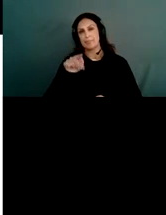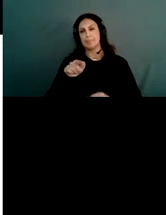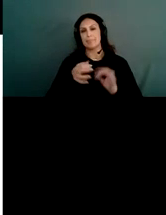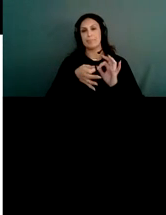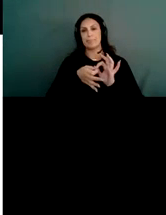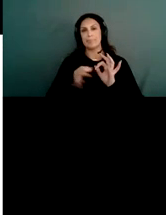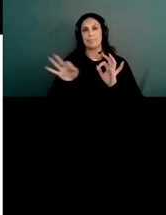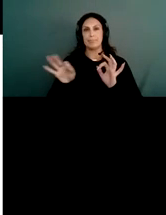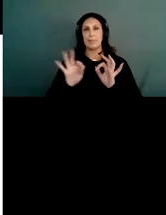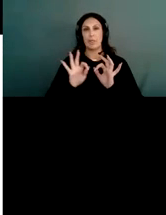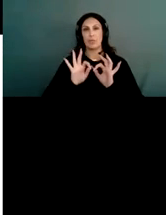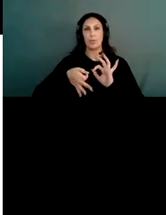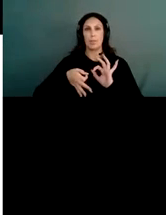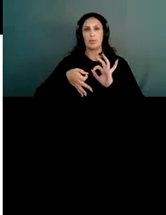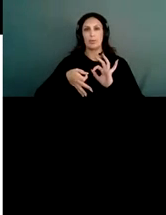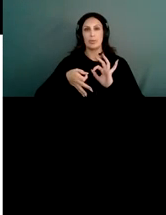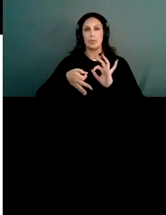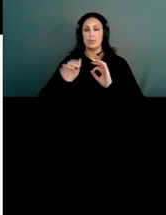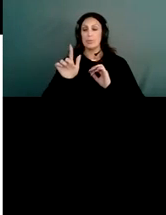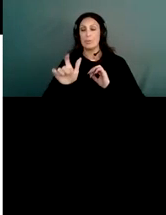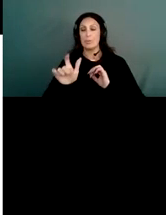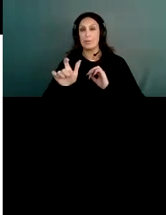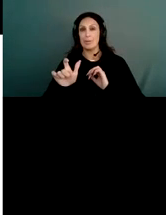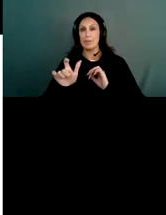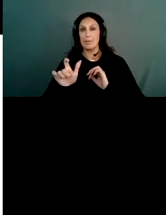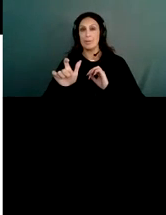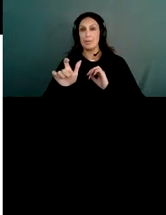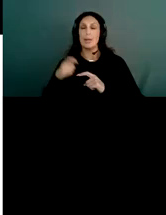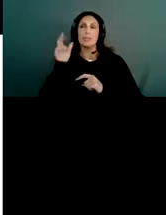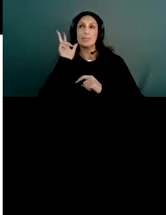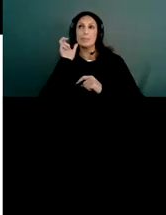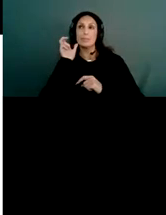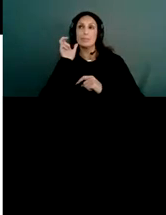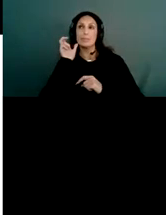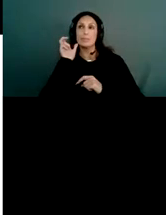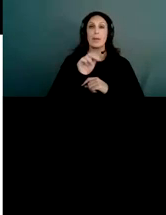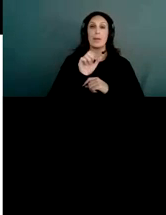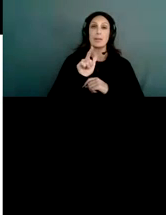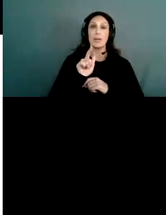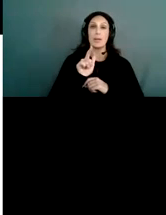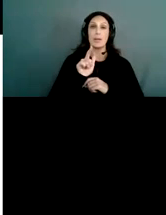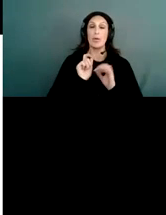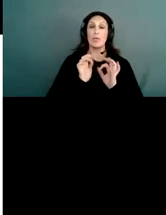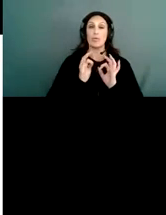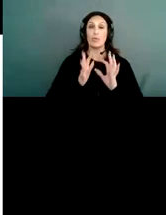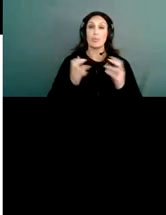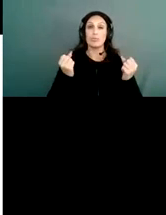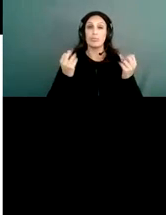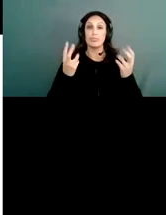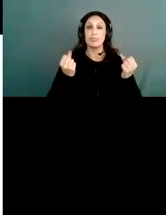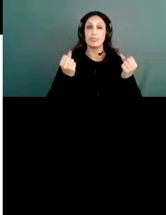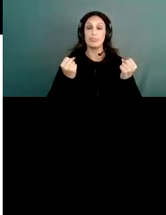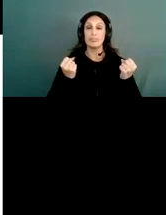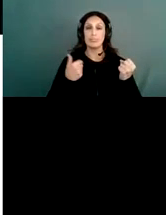select Spanish at the bottom of the screen. If you need ASL interpretation, our ASL interpreter